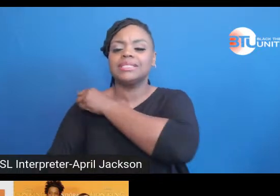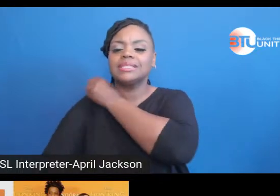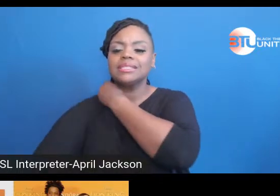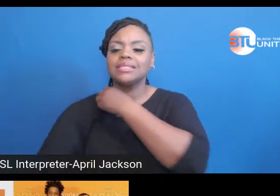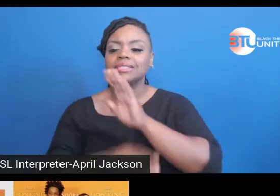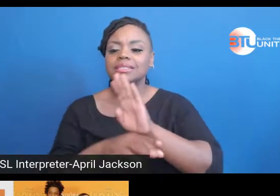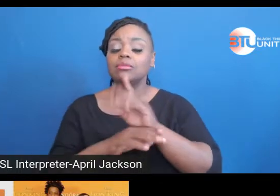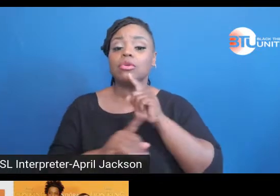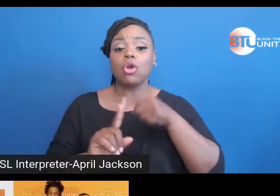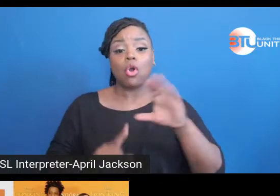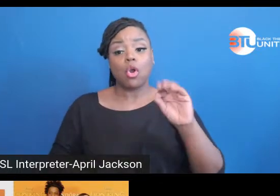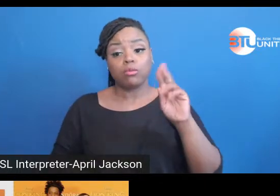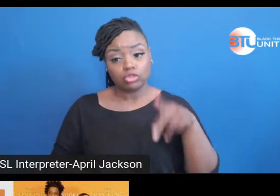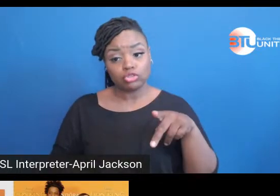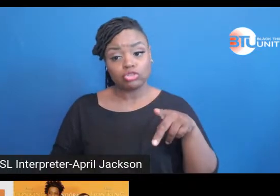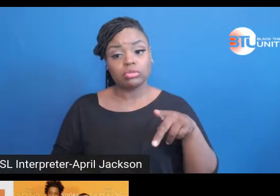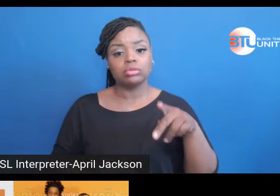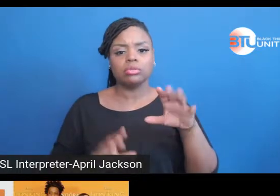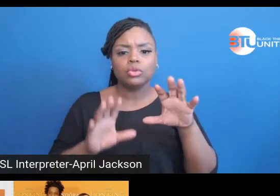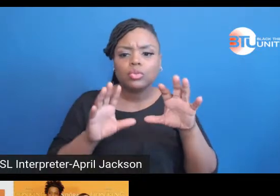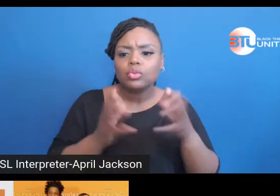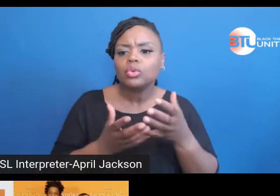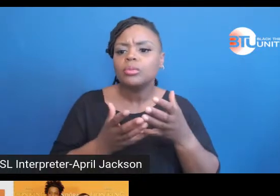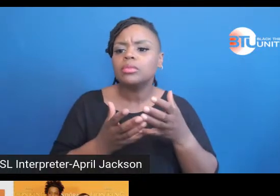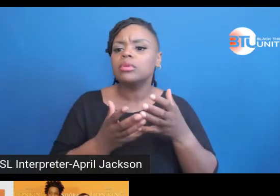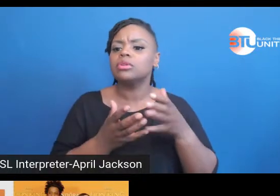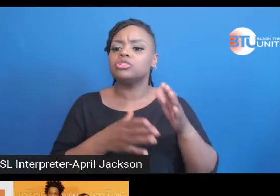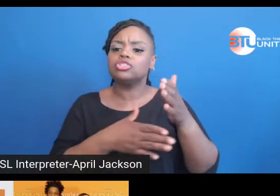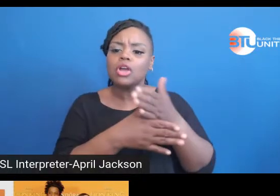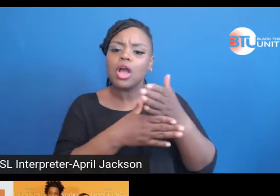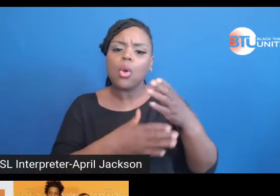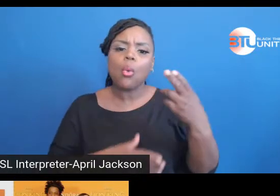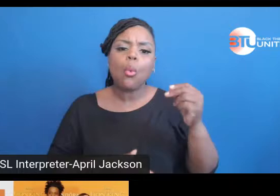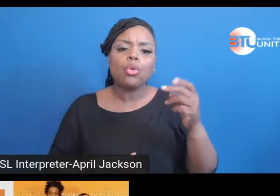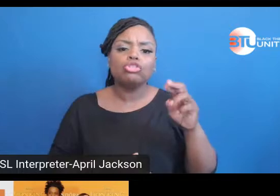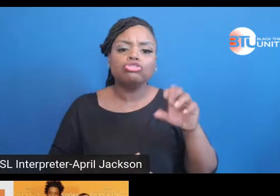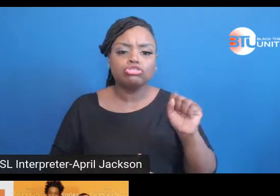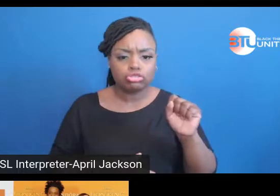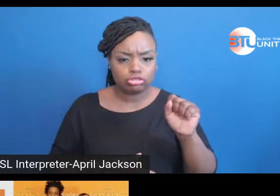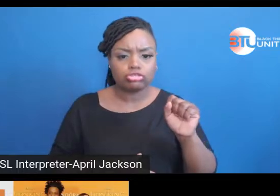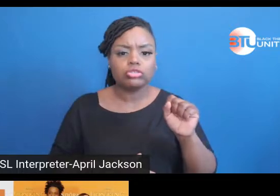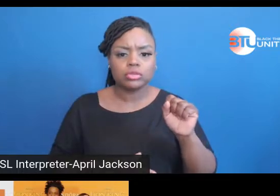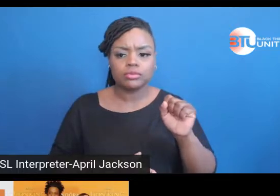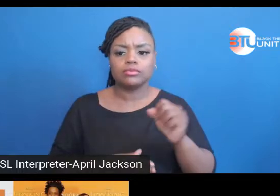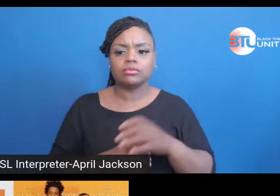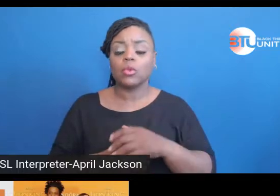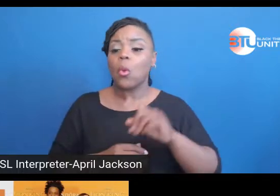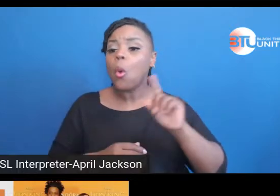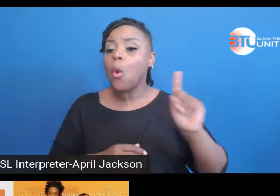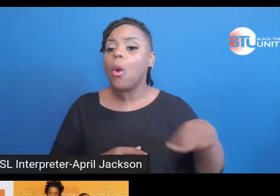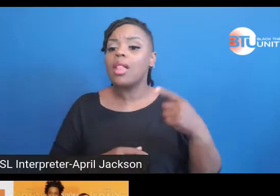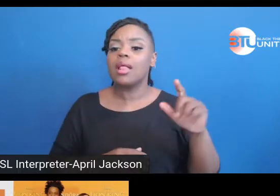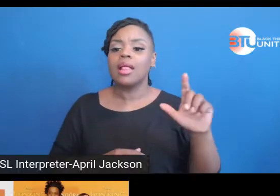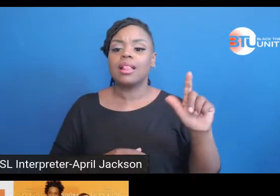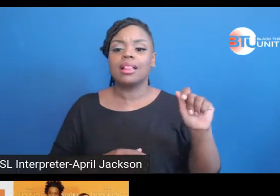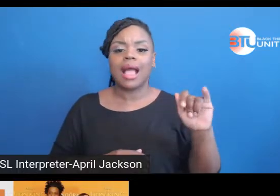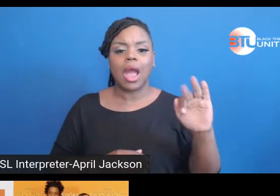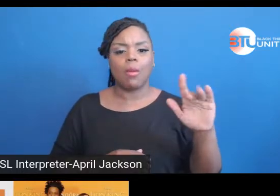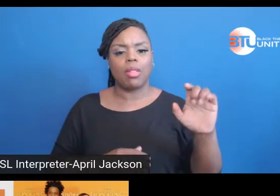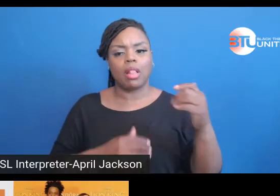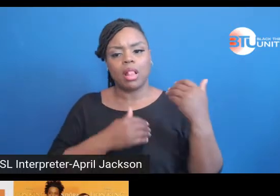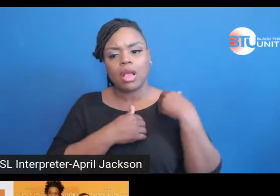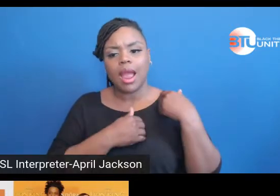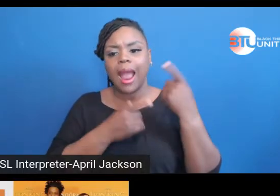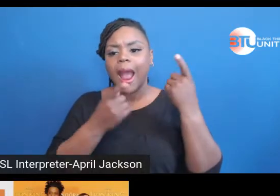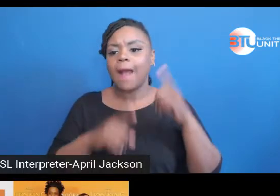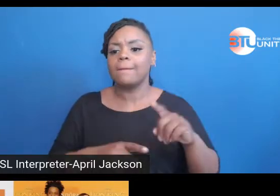A corporation's shareholders are only liable for what happens in that corporation up to the point that